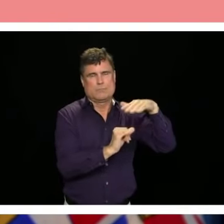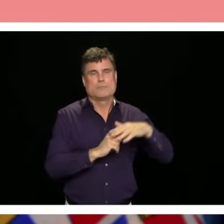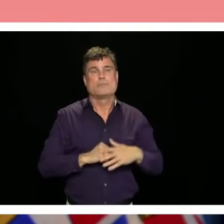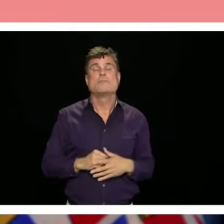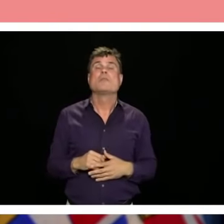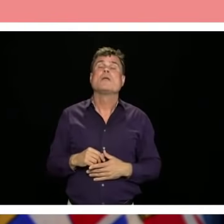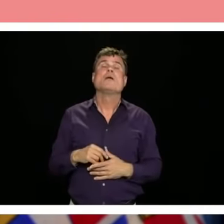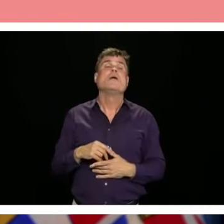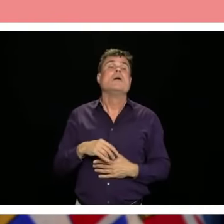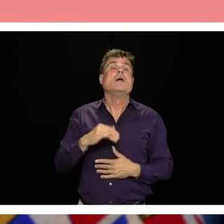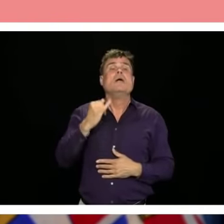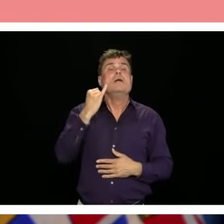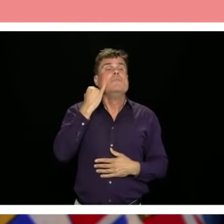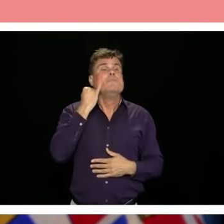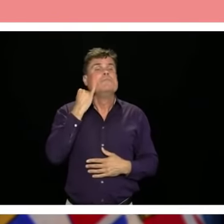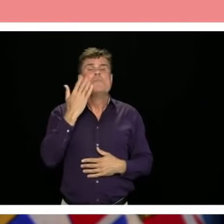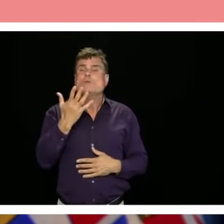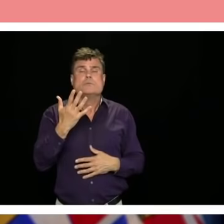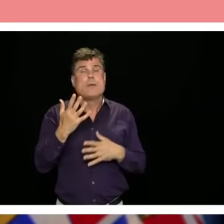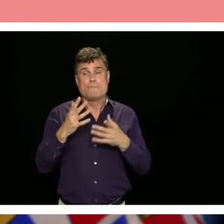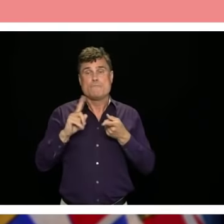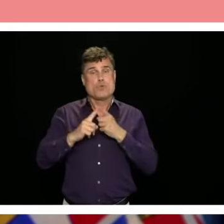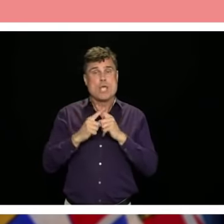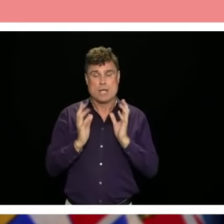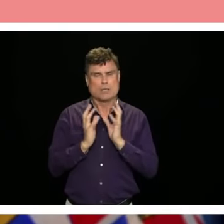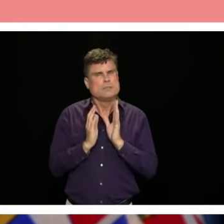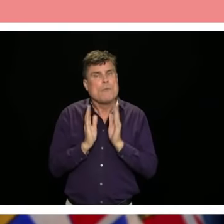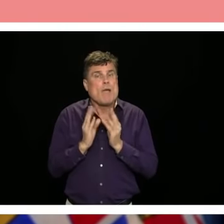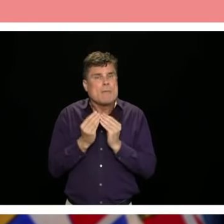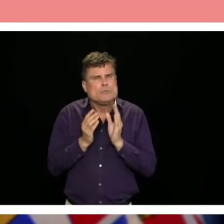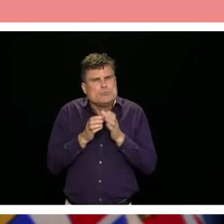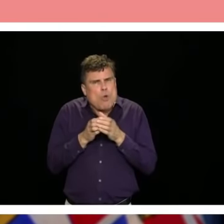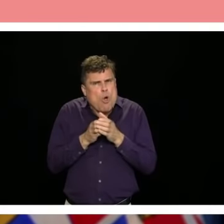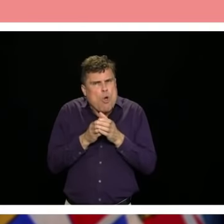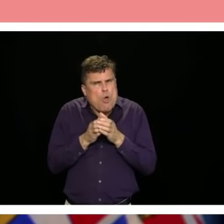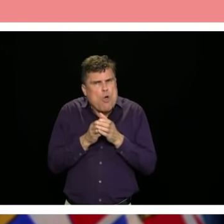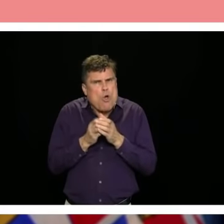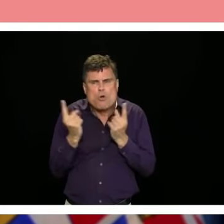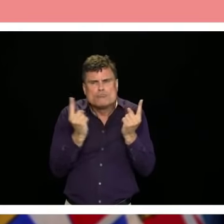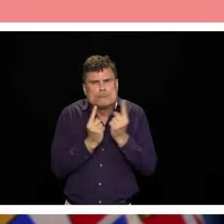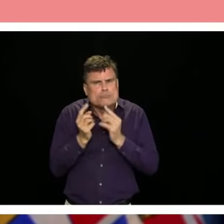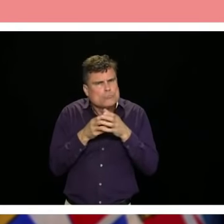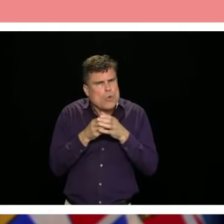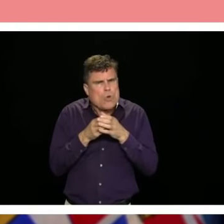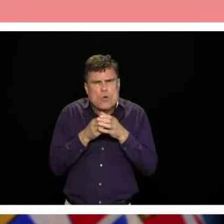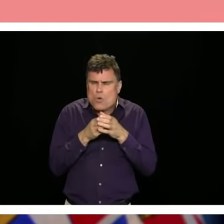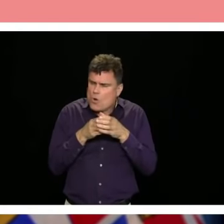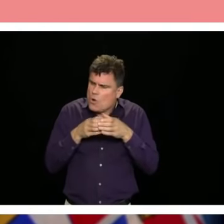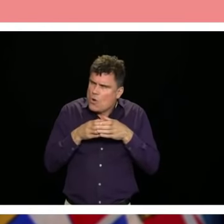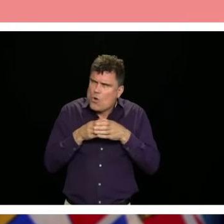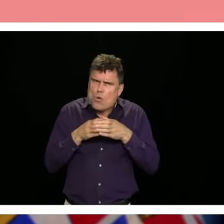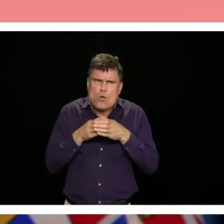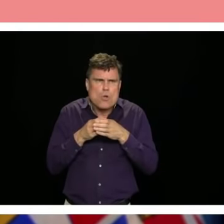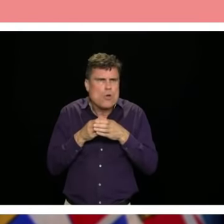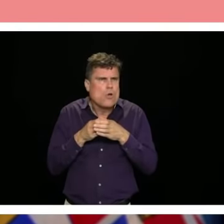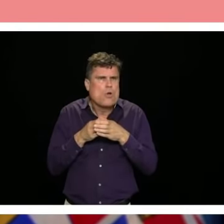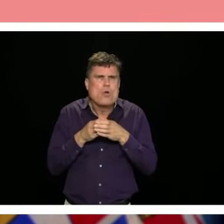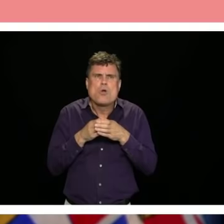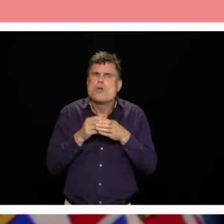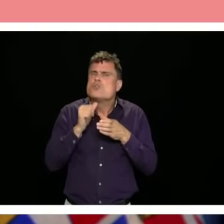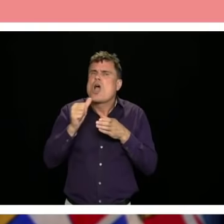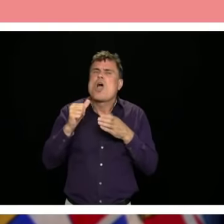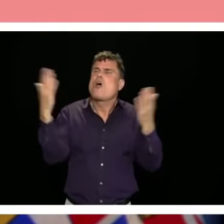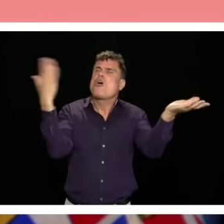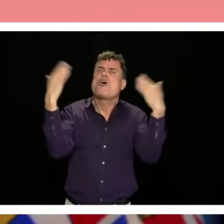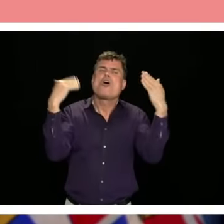But we all know that we need to assess our risks every day, every step, and we need to follow our rules. We